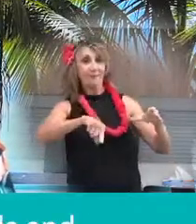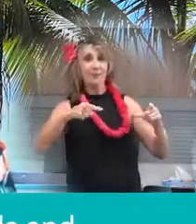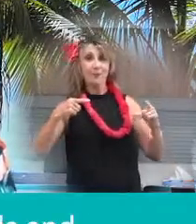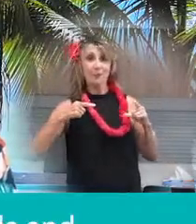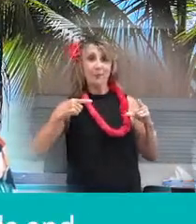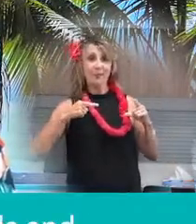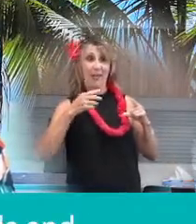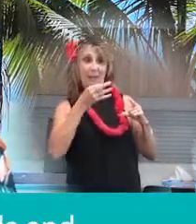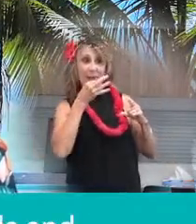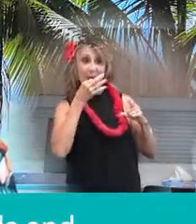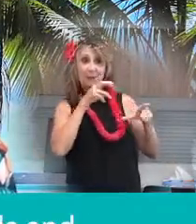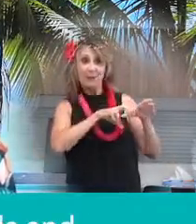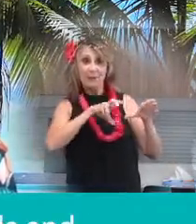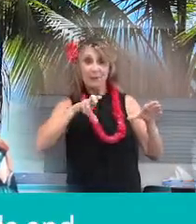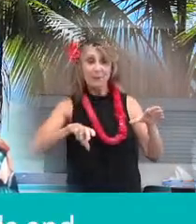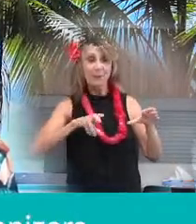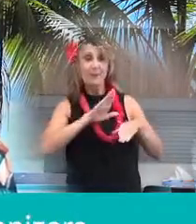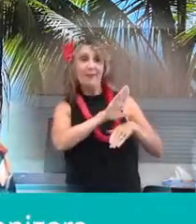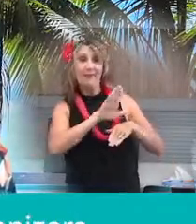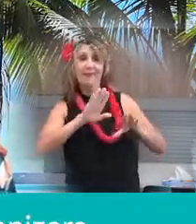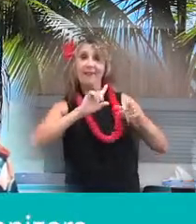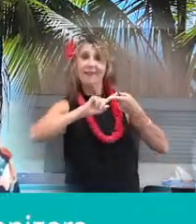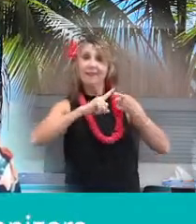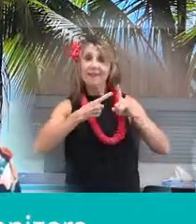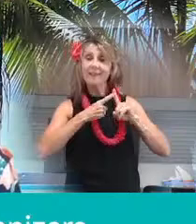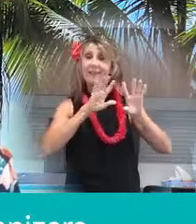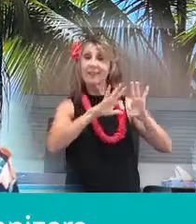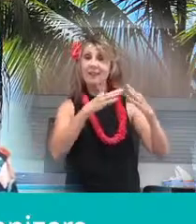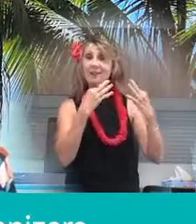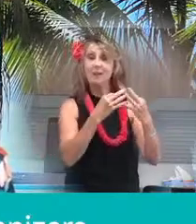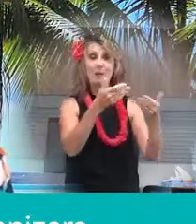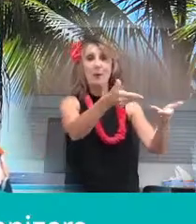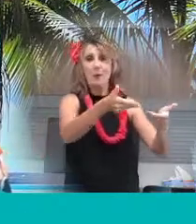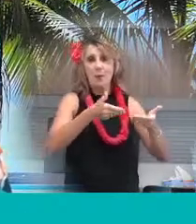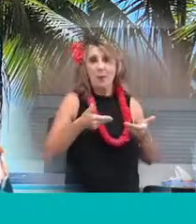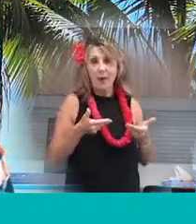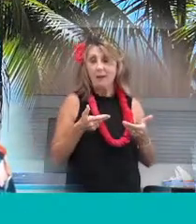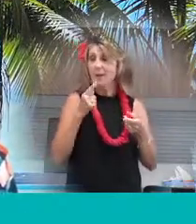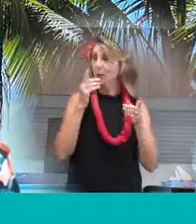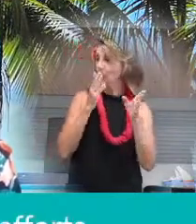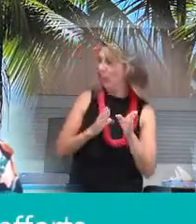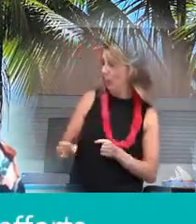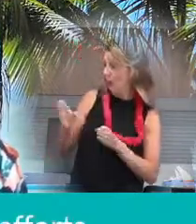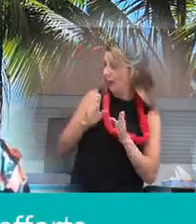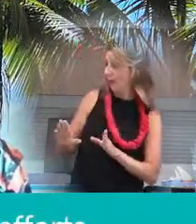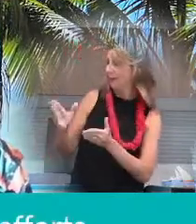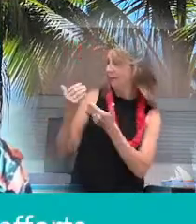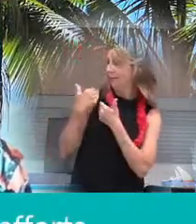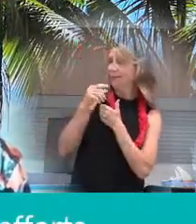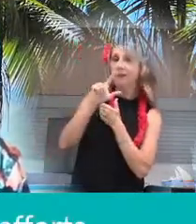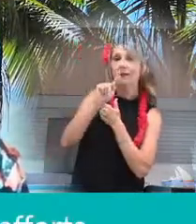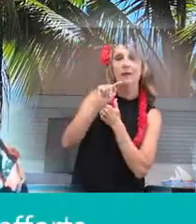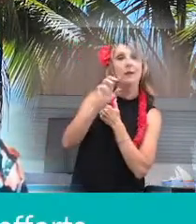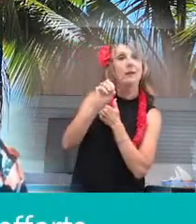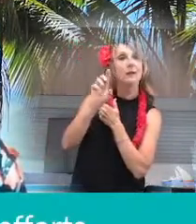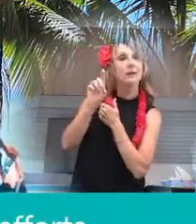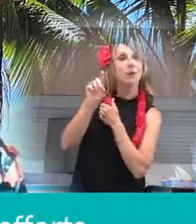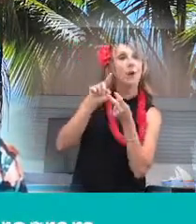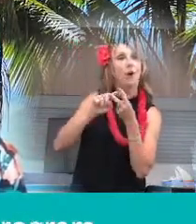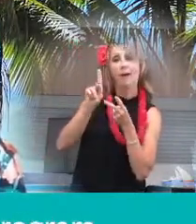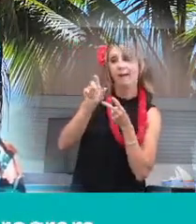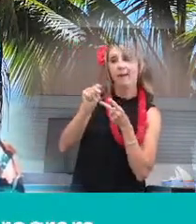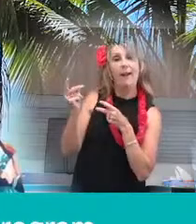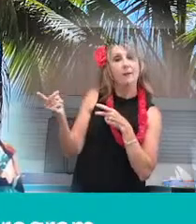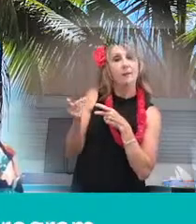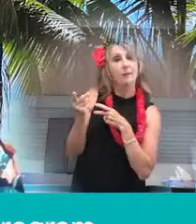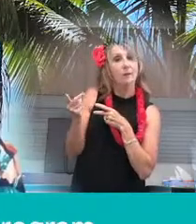to their families and their friends, and a great big thank you to our organizers, especially Todd and Ken, whose combined efforts